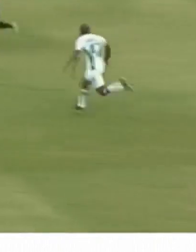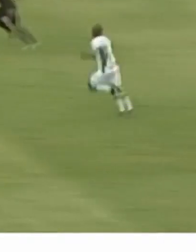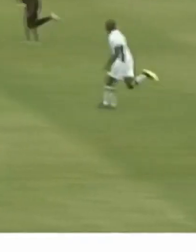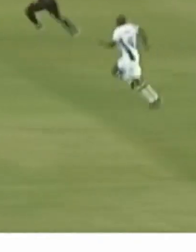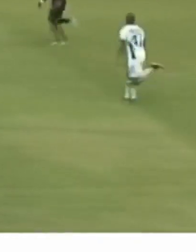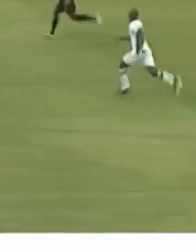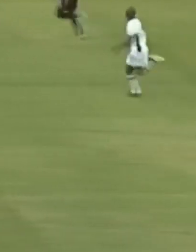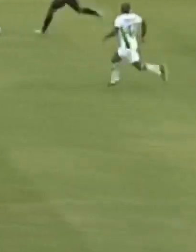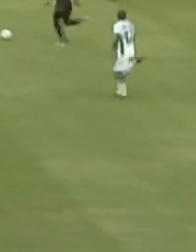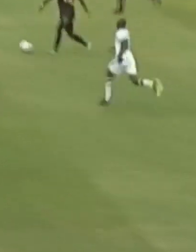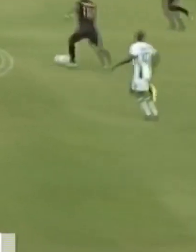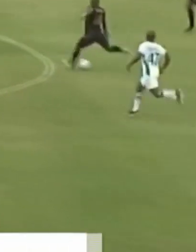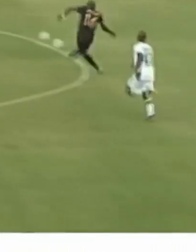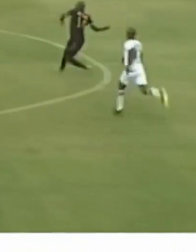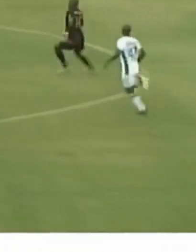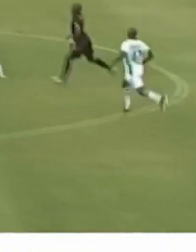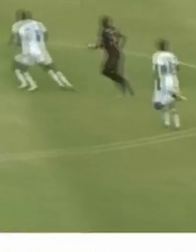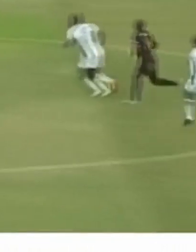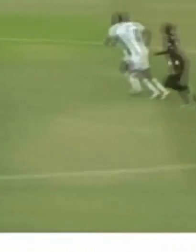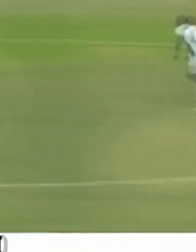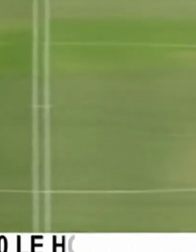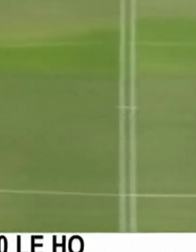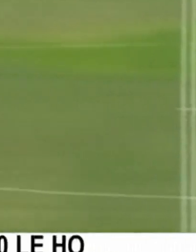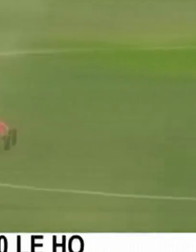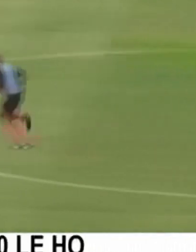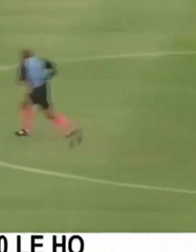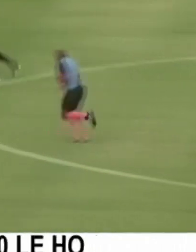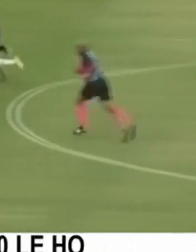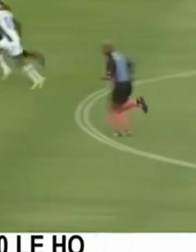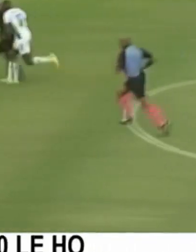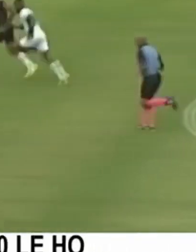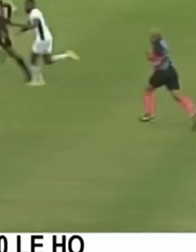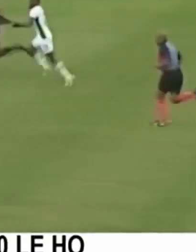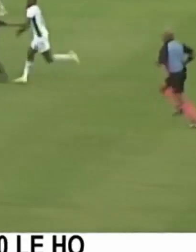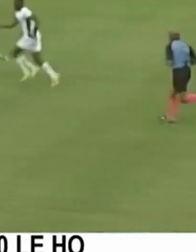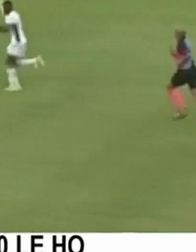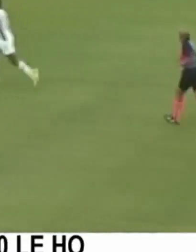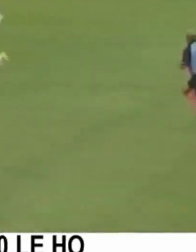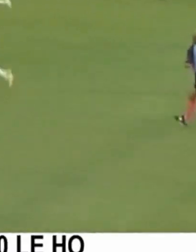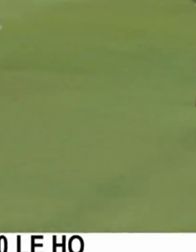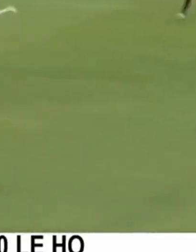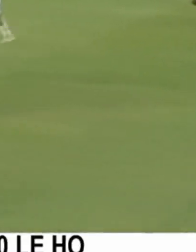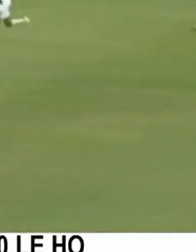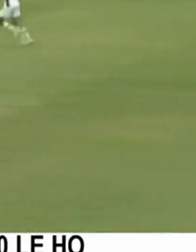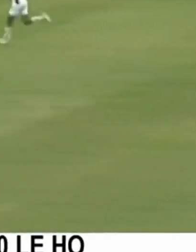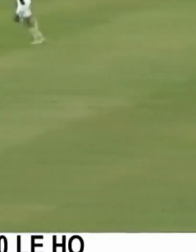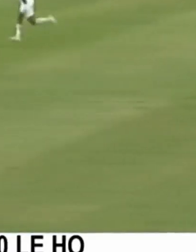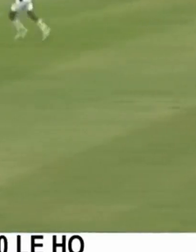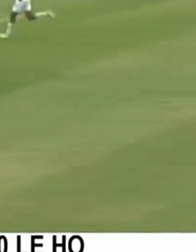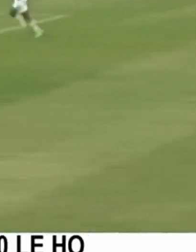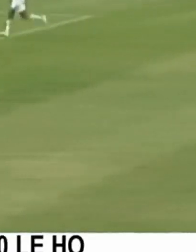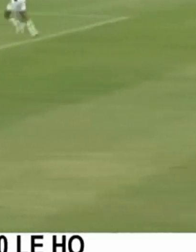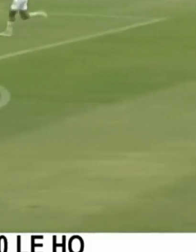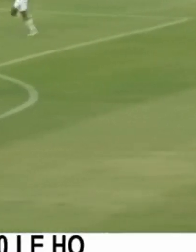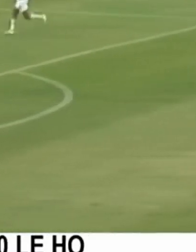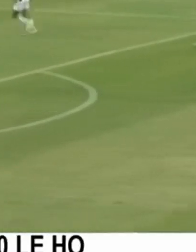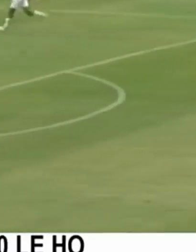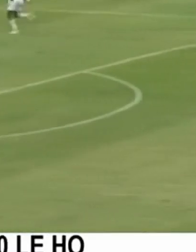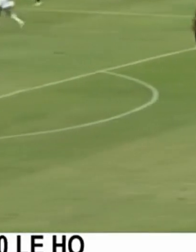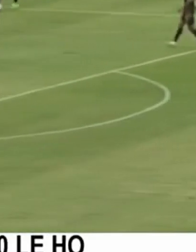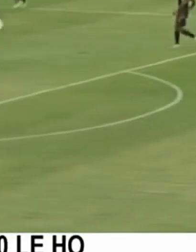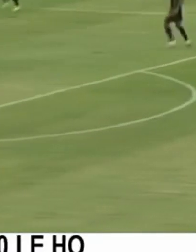And now Tabo and Klava. This is the kind of runs we've seen him play before, and that's absolutely a terrific pass to Masuku.